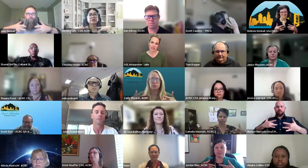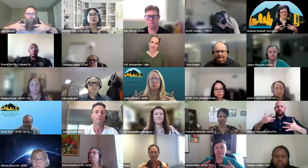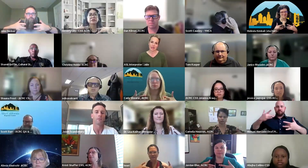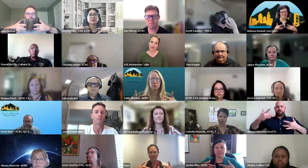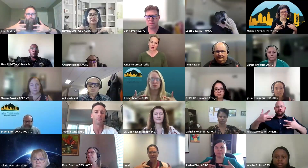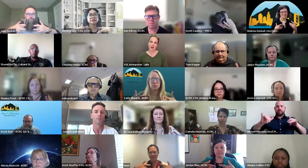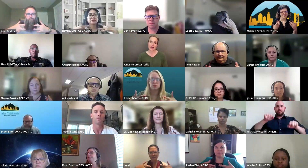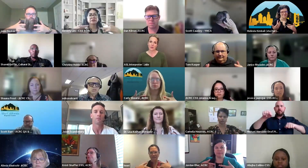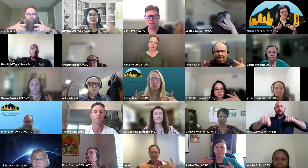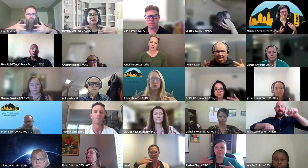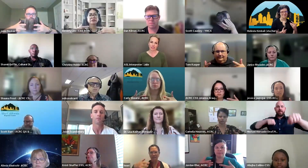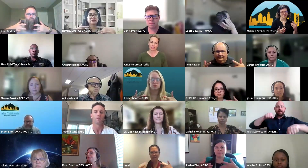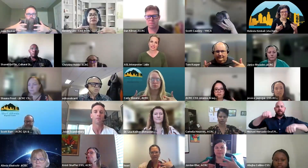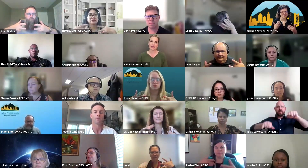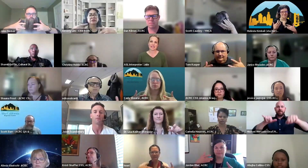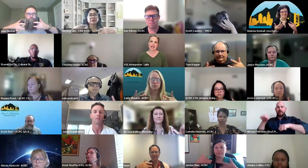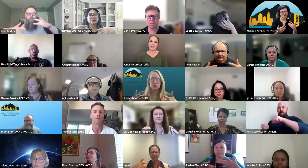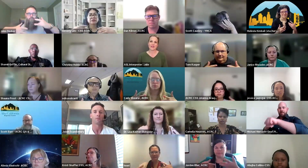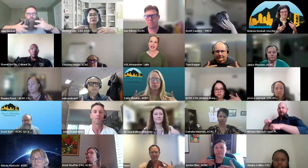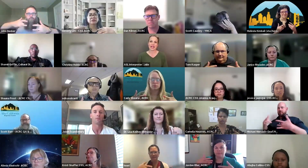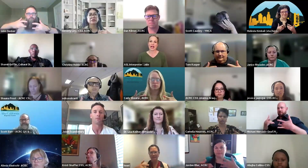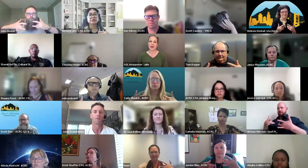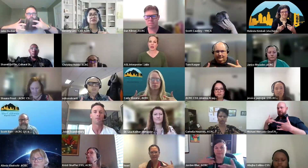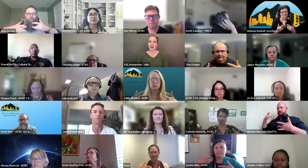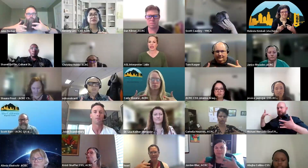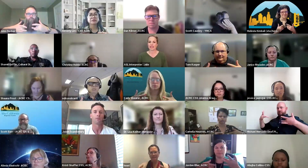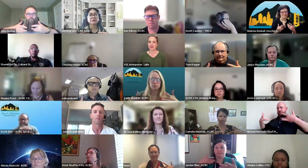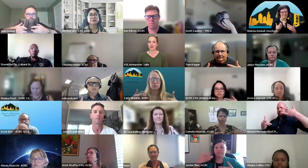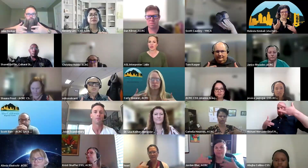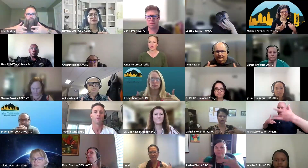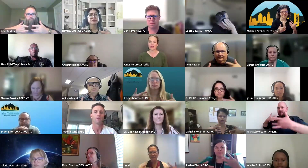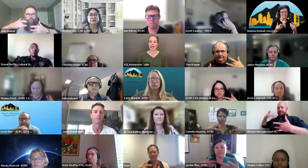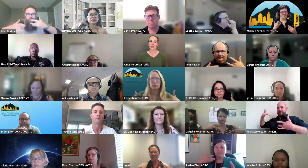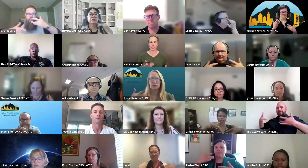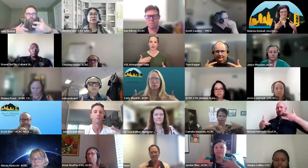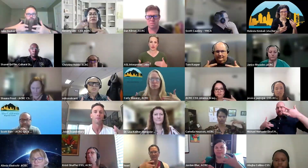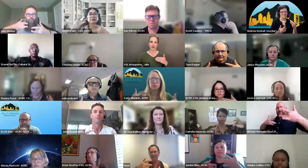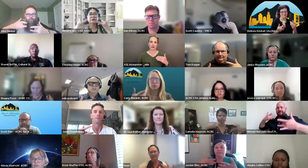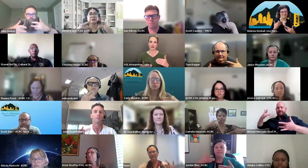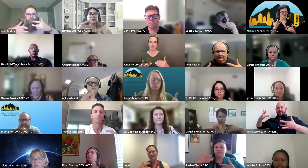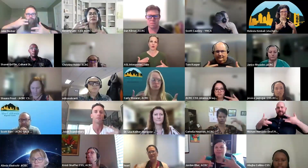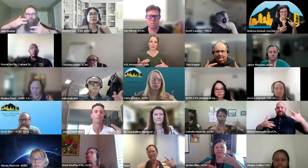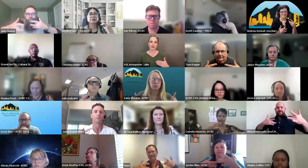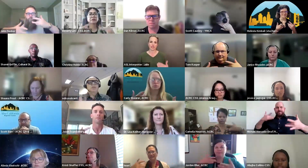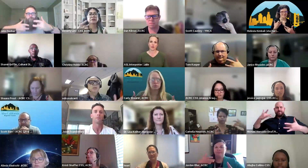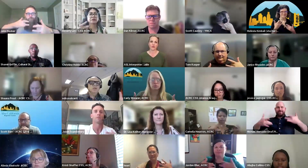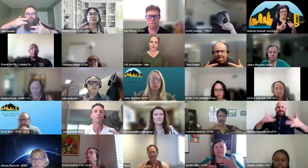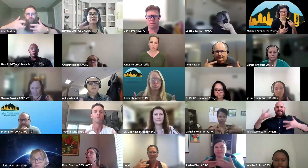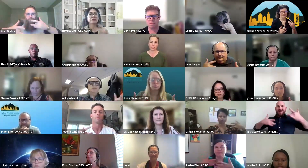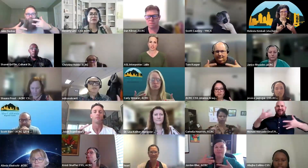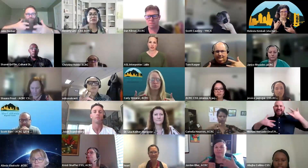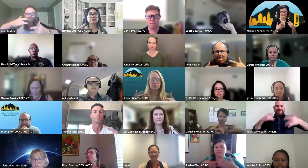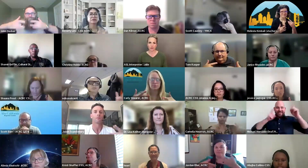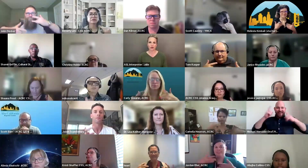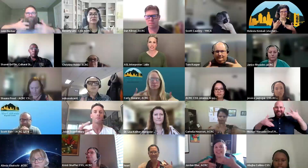this up on your chest. It's kind of like a bicycle, like where how the pedals move